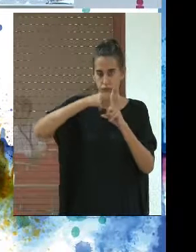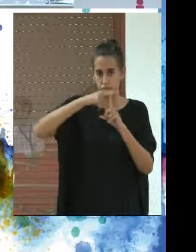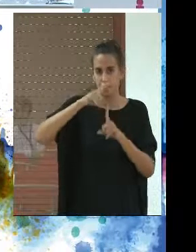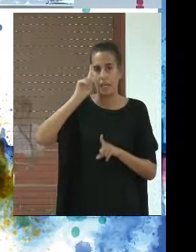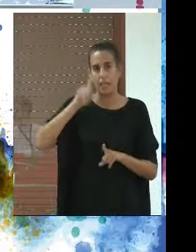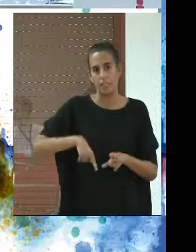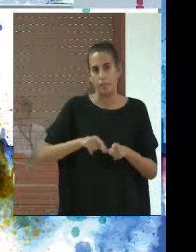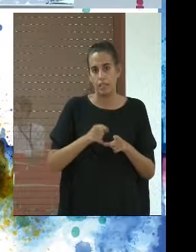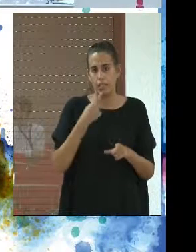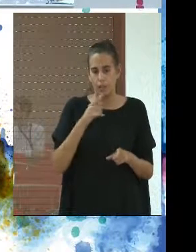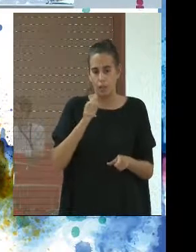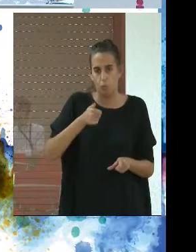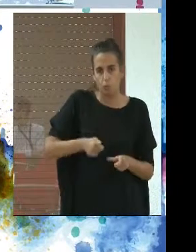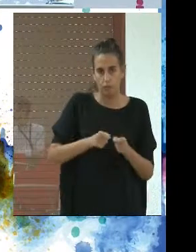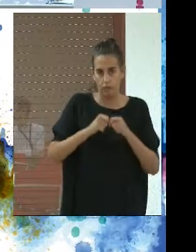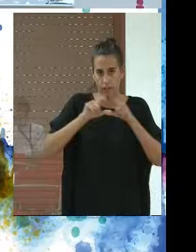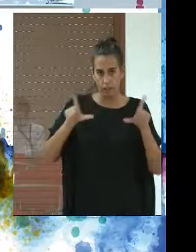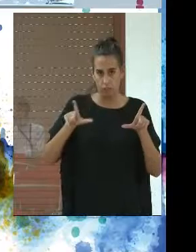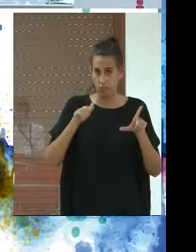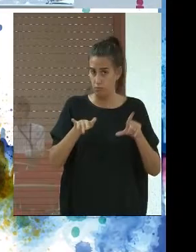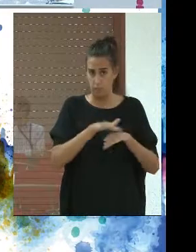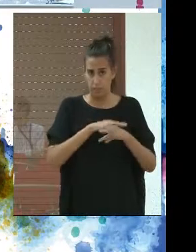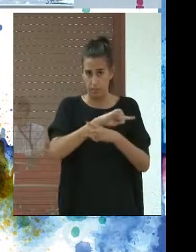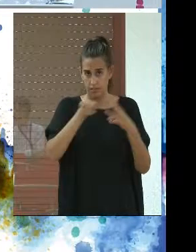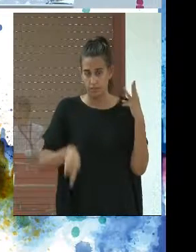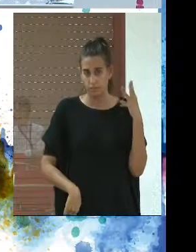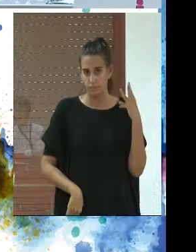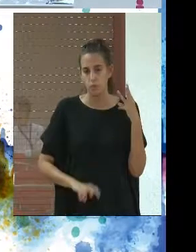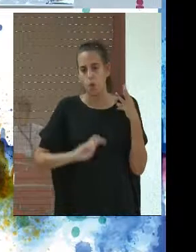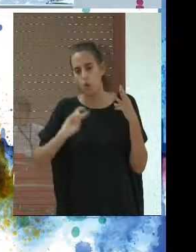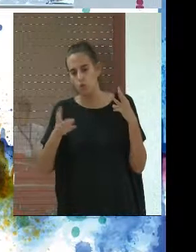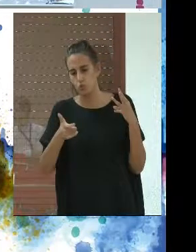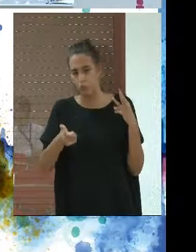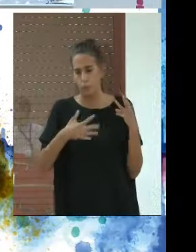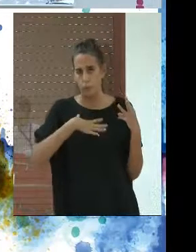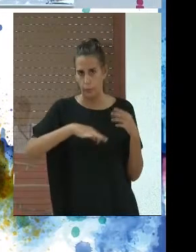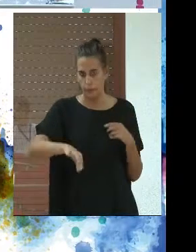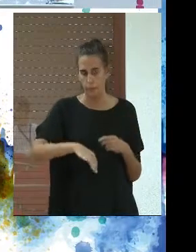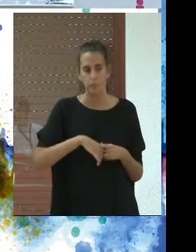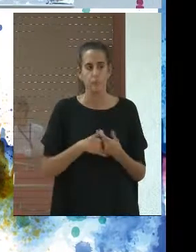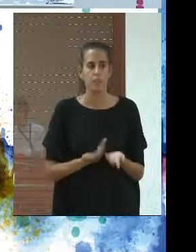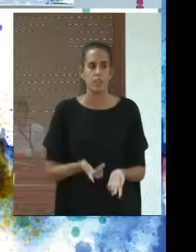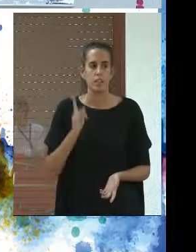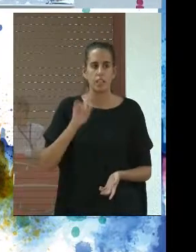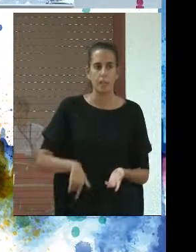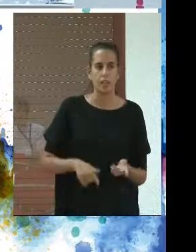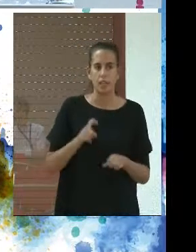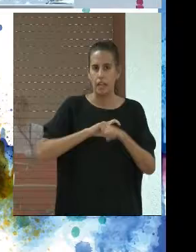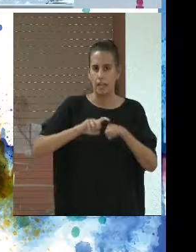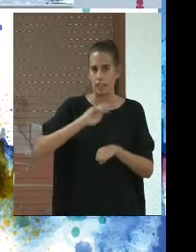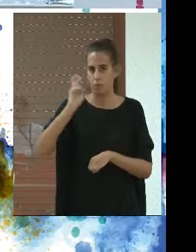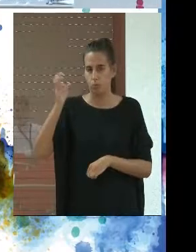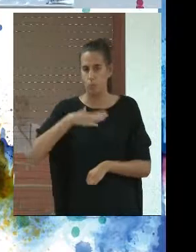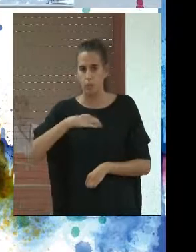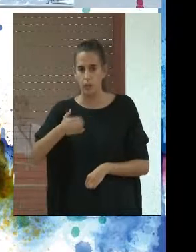That's basically it. And of course, to turn it off and on. That's basically what we need. There could be other commands as well. It can have